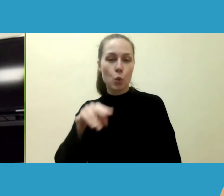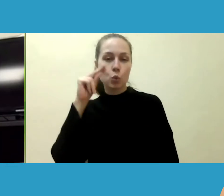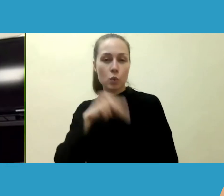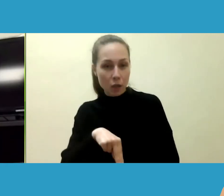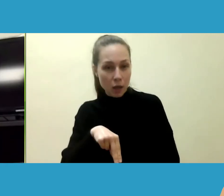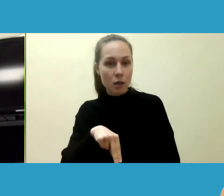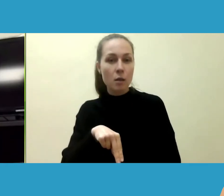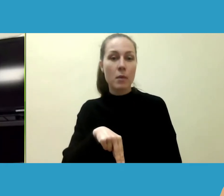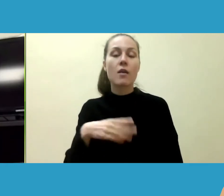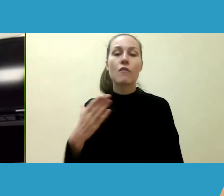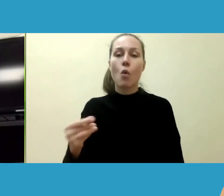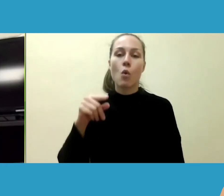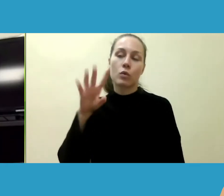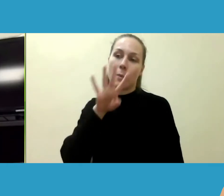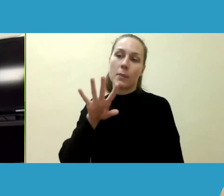Lithuania